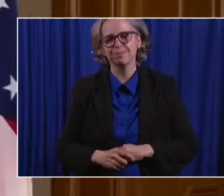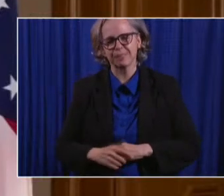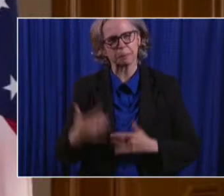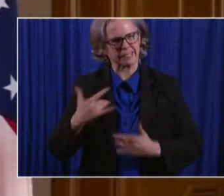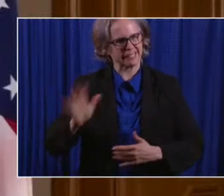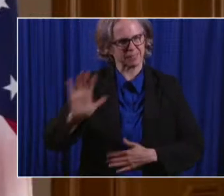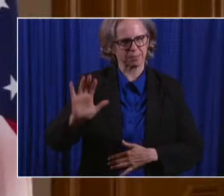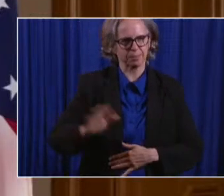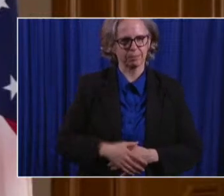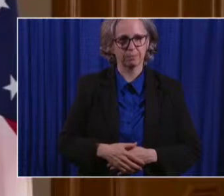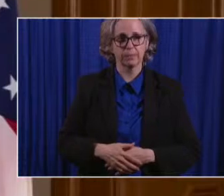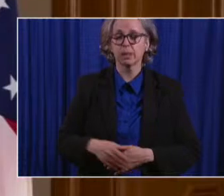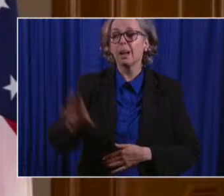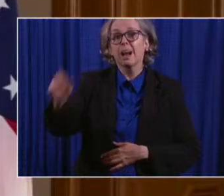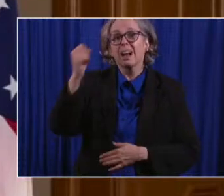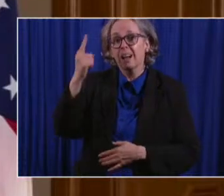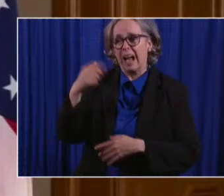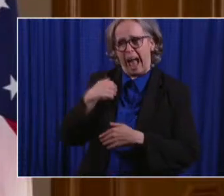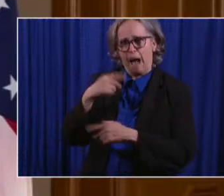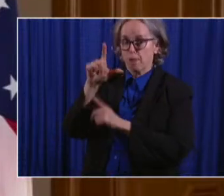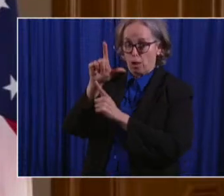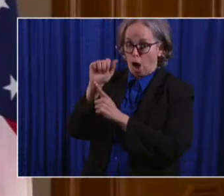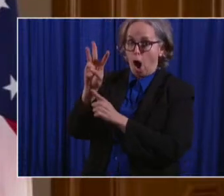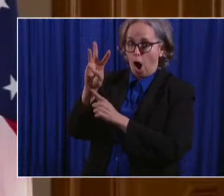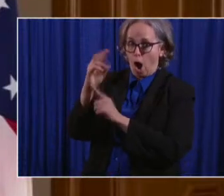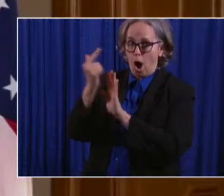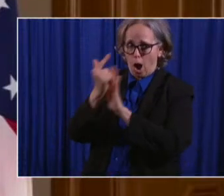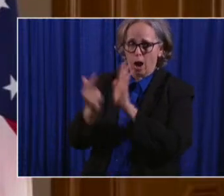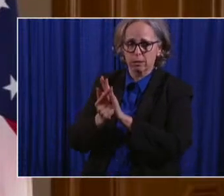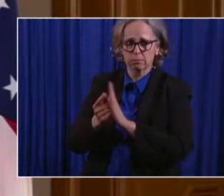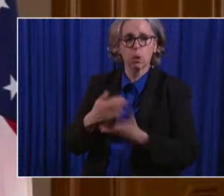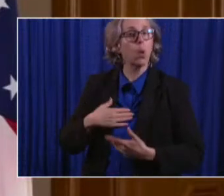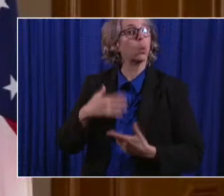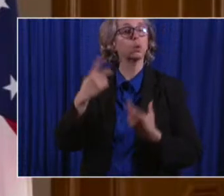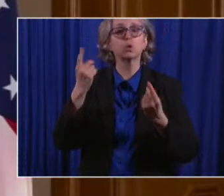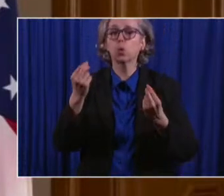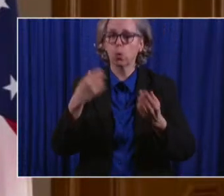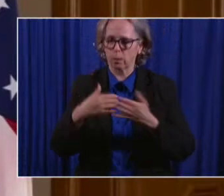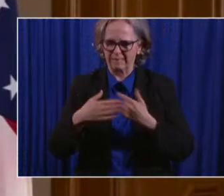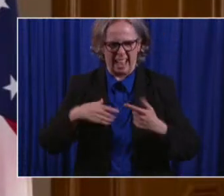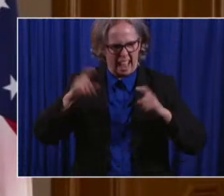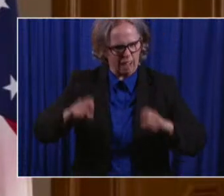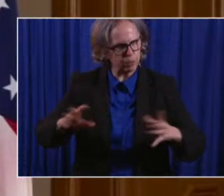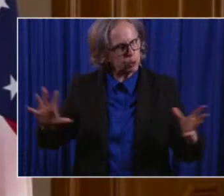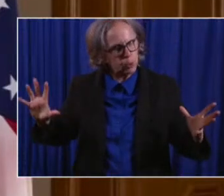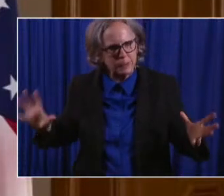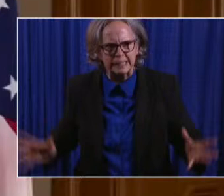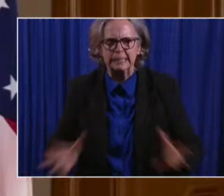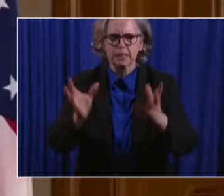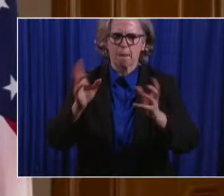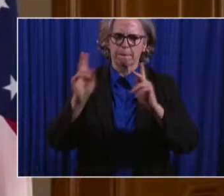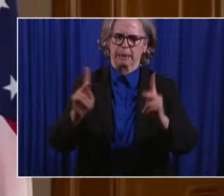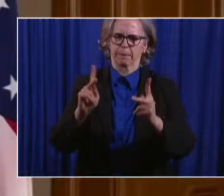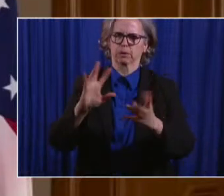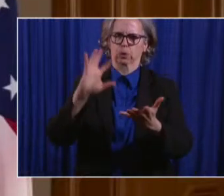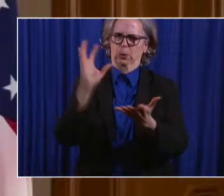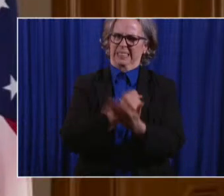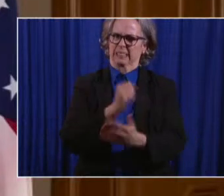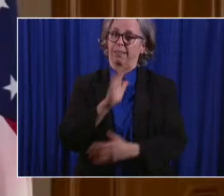and following the law, we're going to do what we need to do to encourage people to be